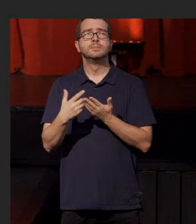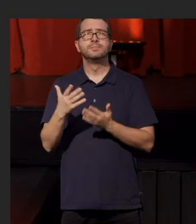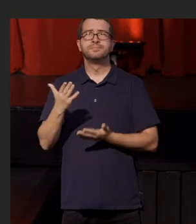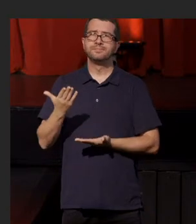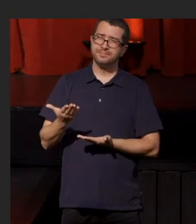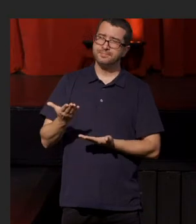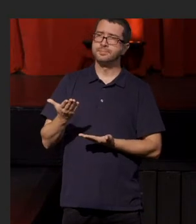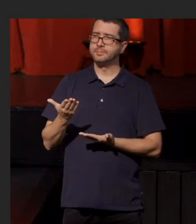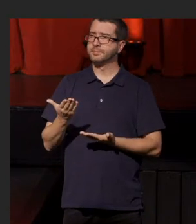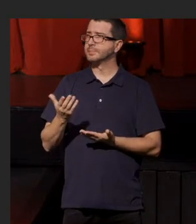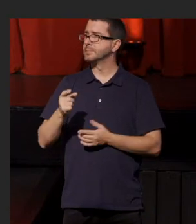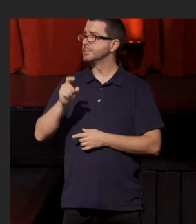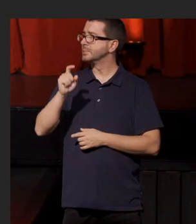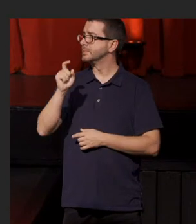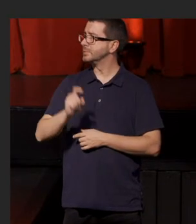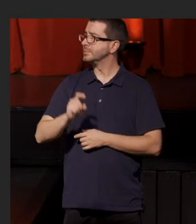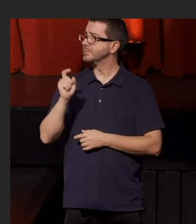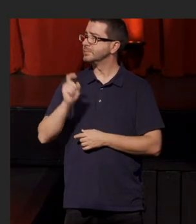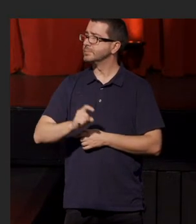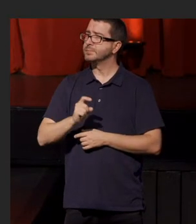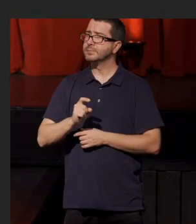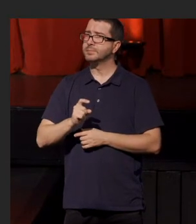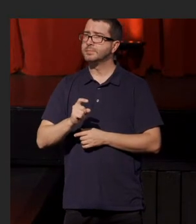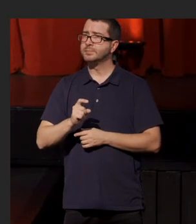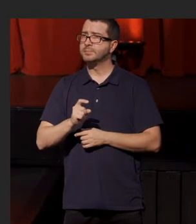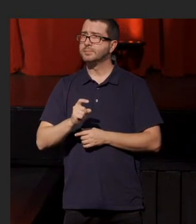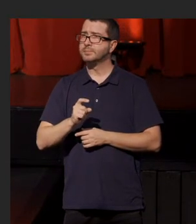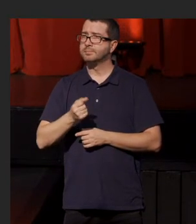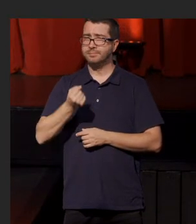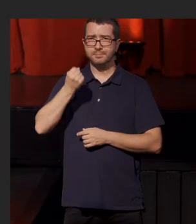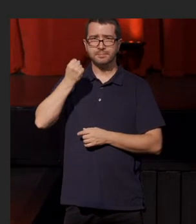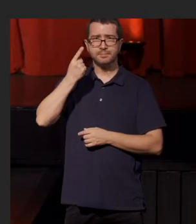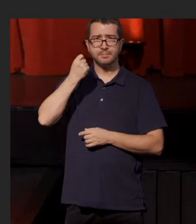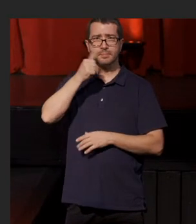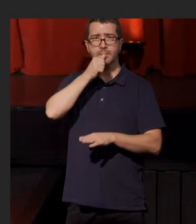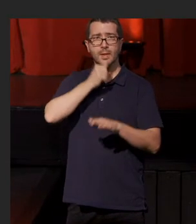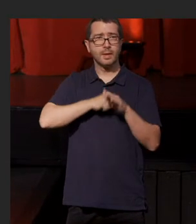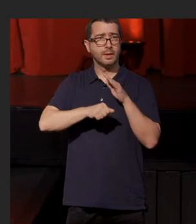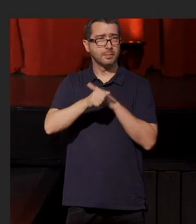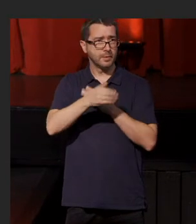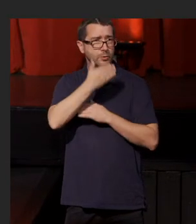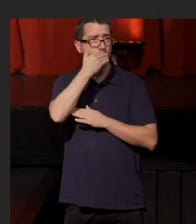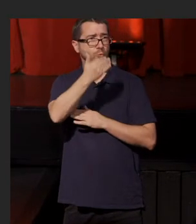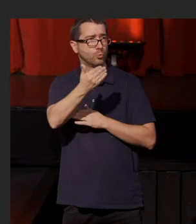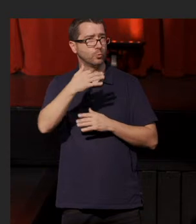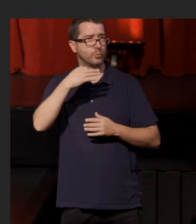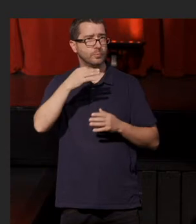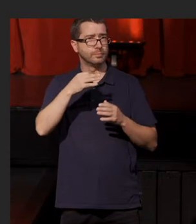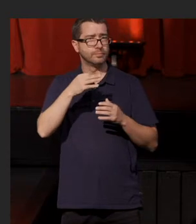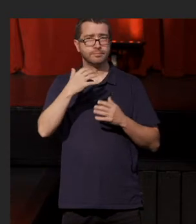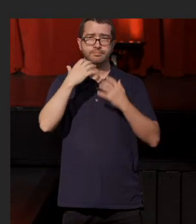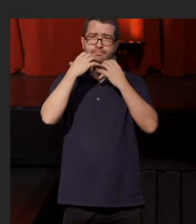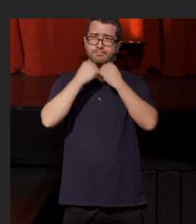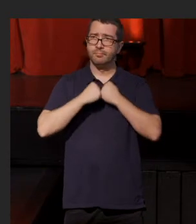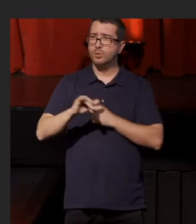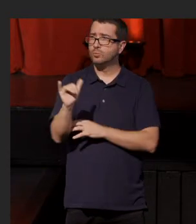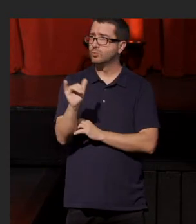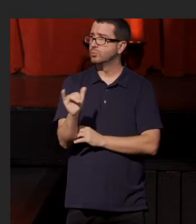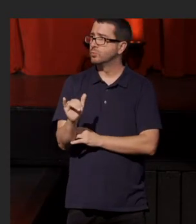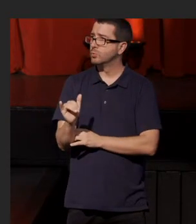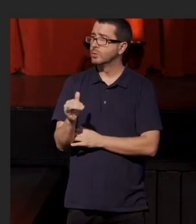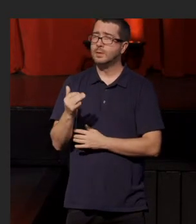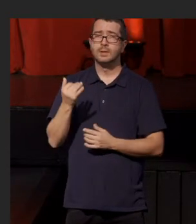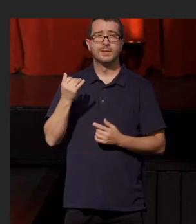to not lose sight of the fact that anonymity has some social value as well. For example, if I am